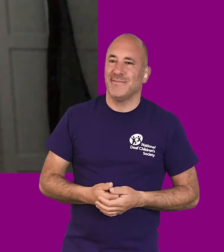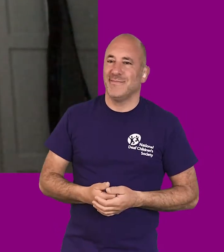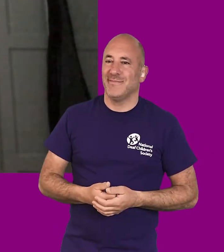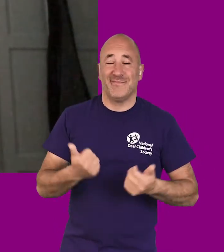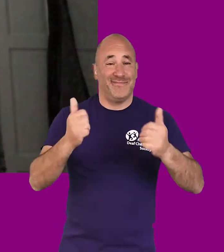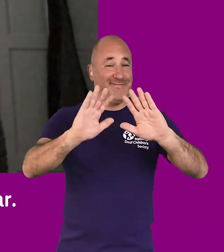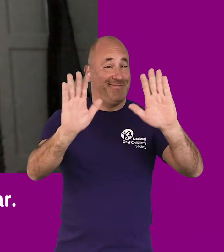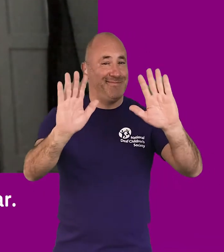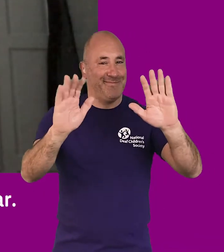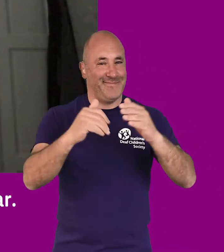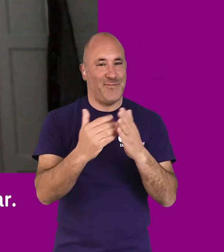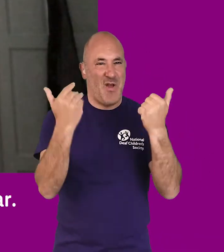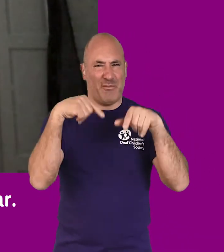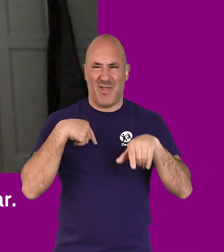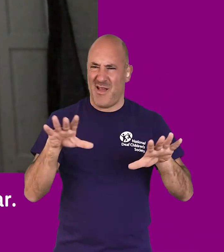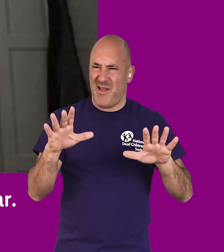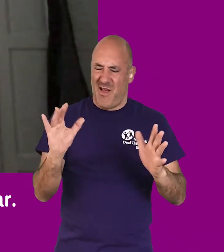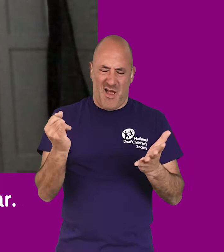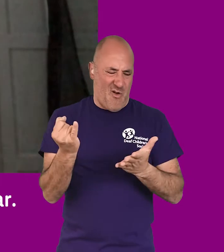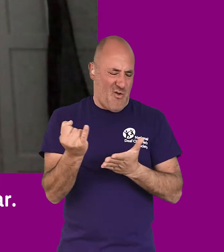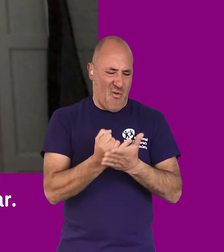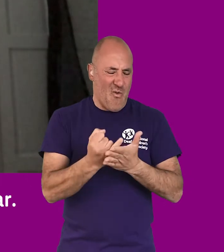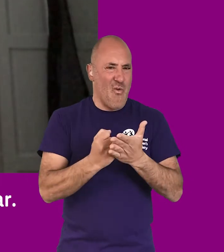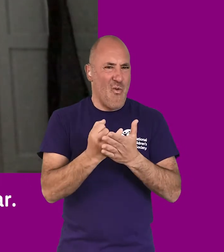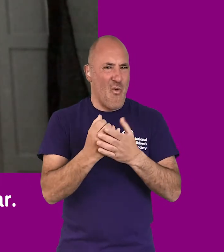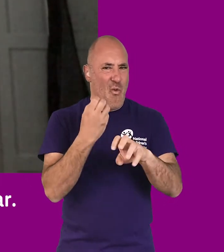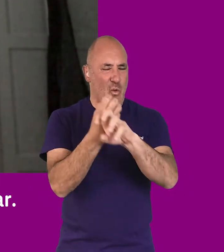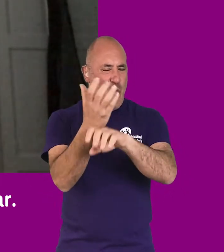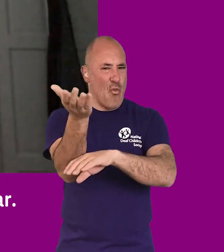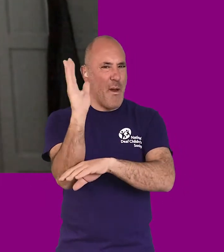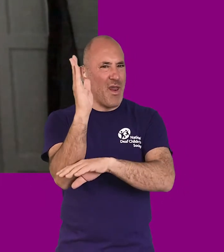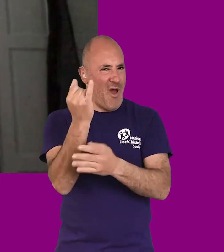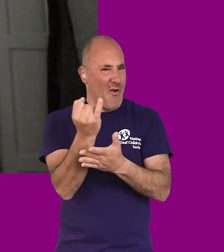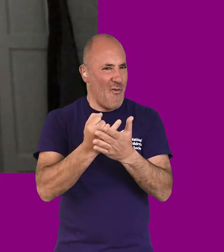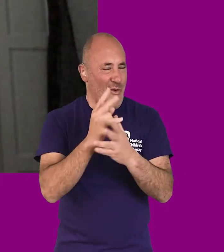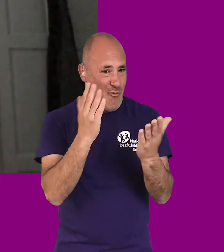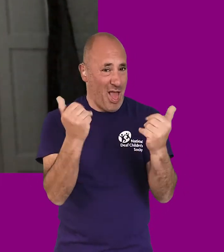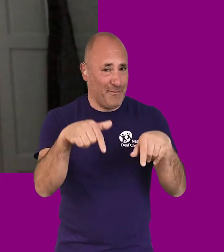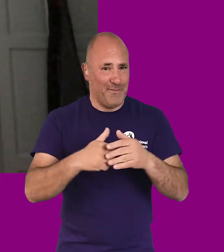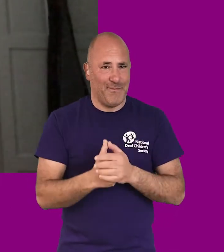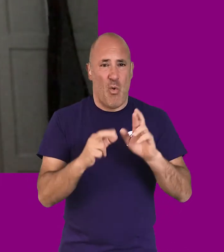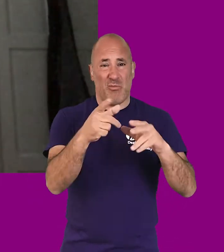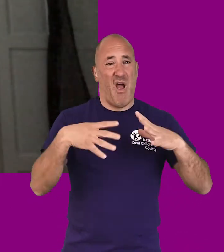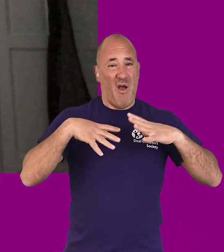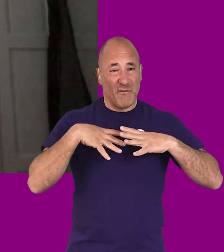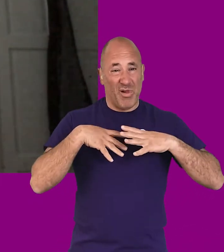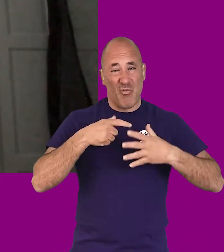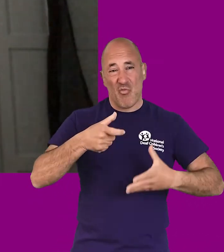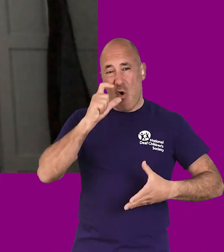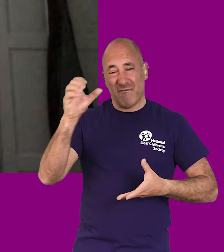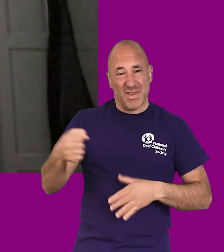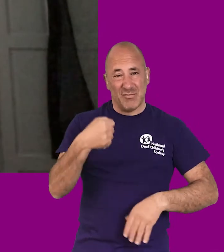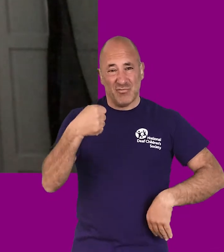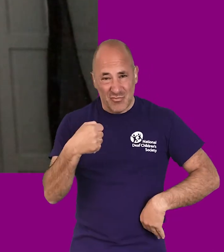Hello everyone, welcome to my chocolate bad webinar. Okay, I hope you're sitting comfortably